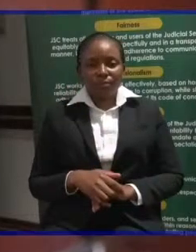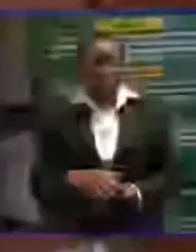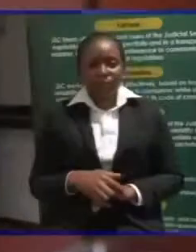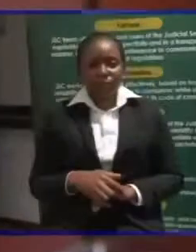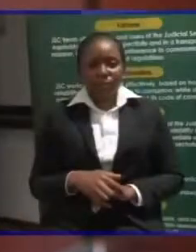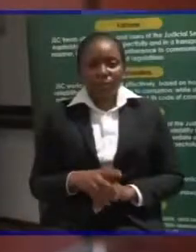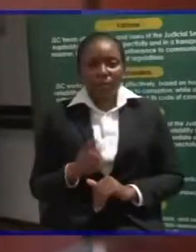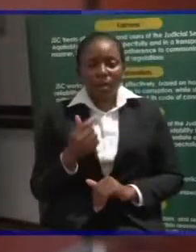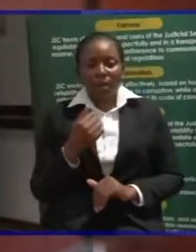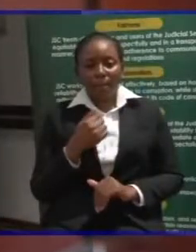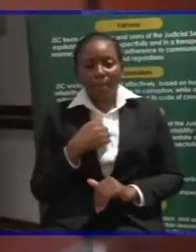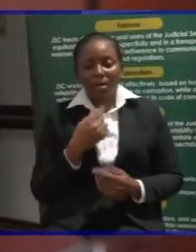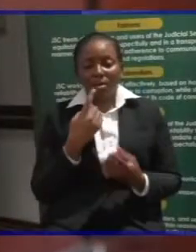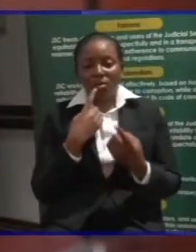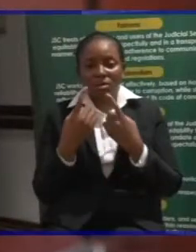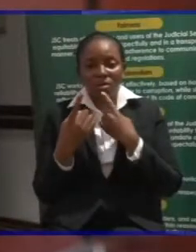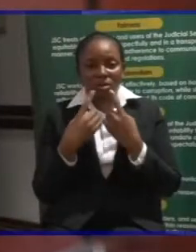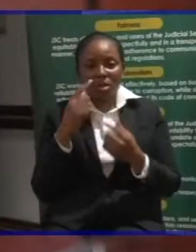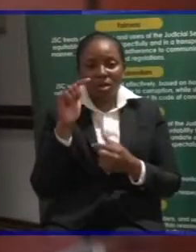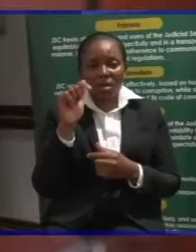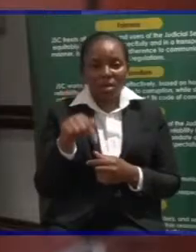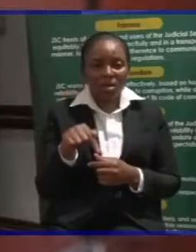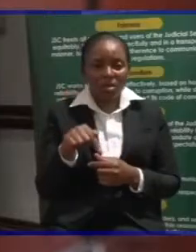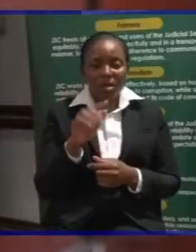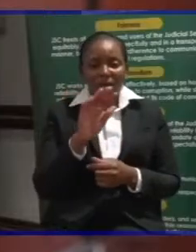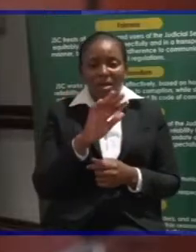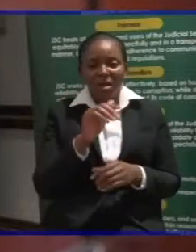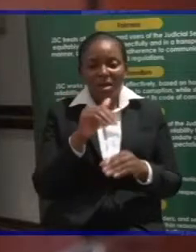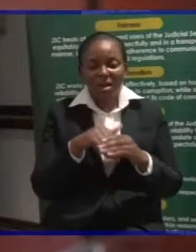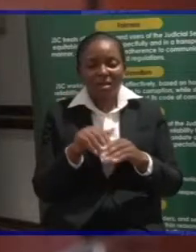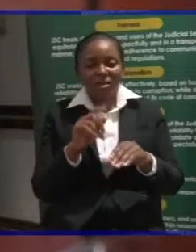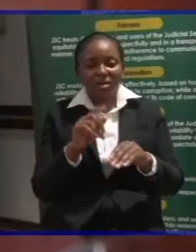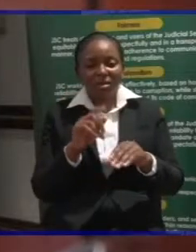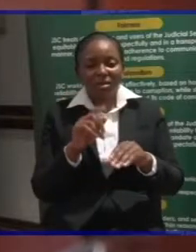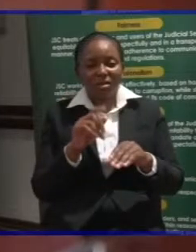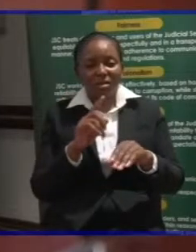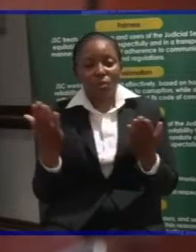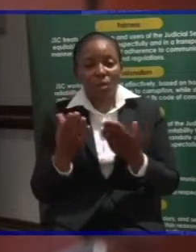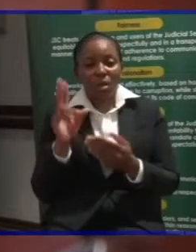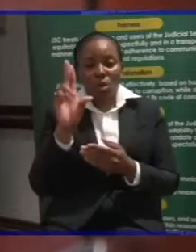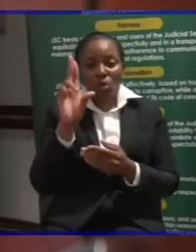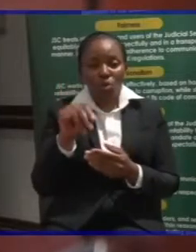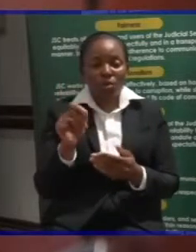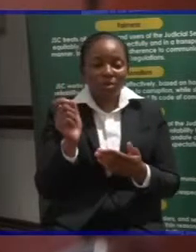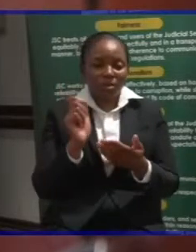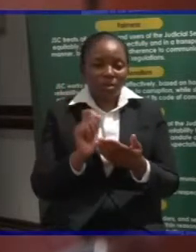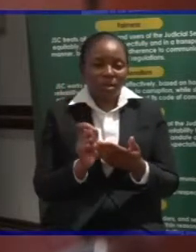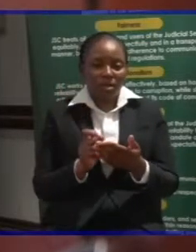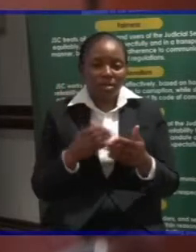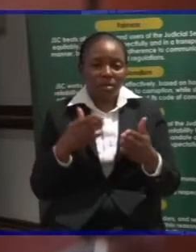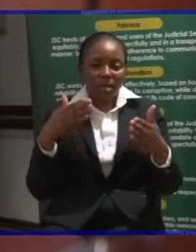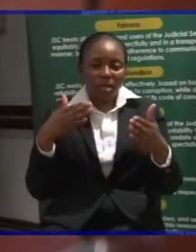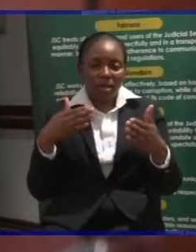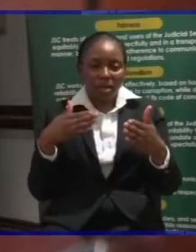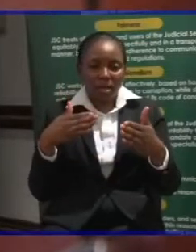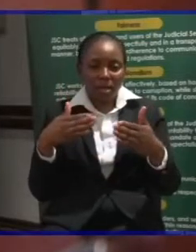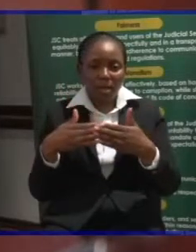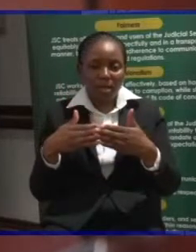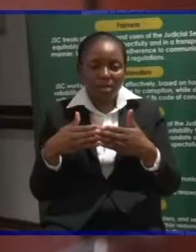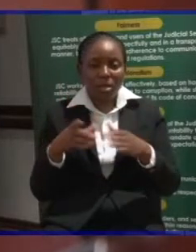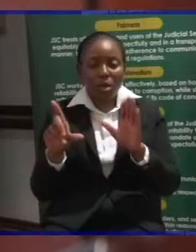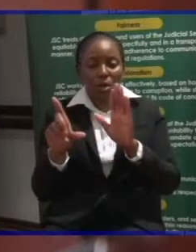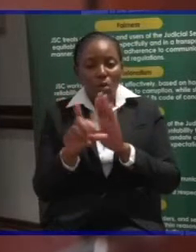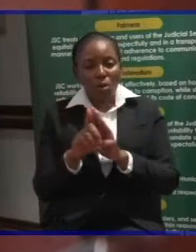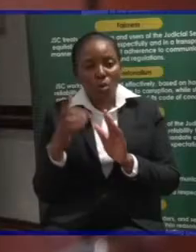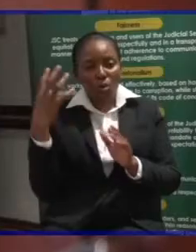I would state that in instances where I might not have cited direct legal authority, I would have